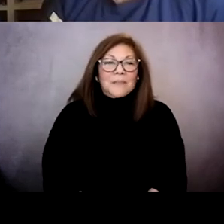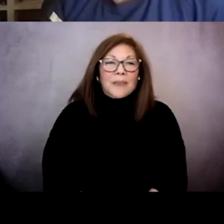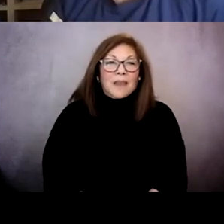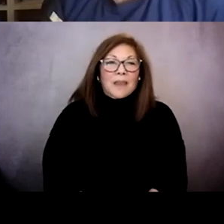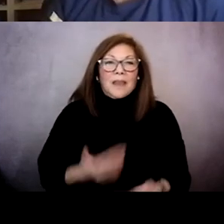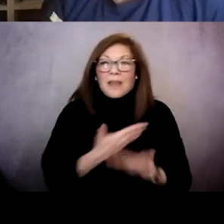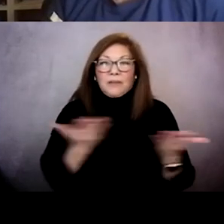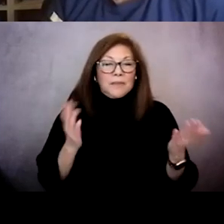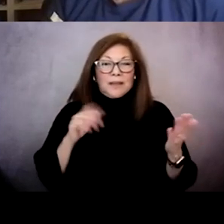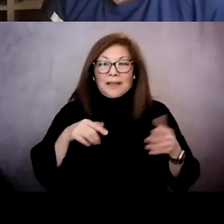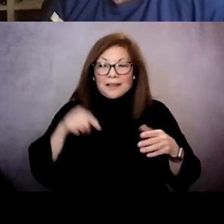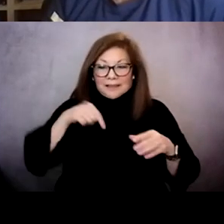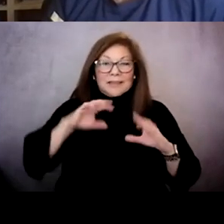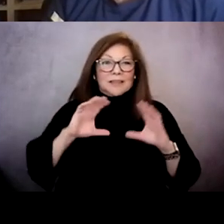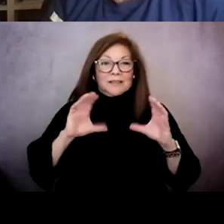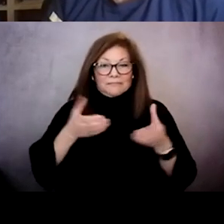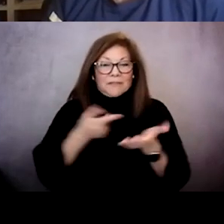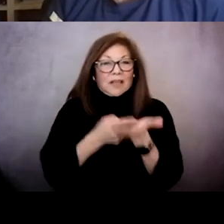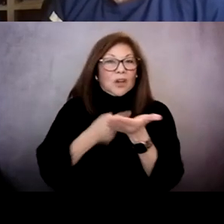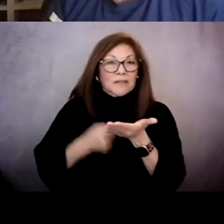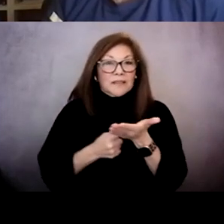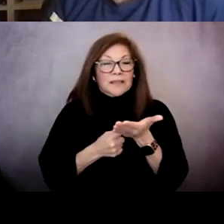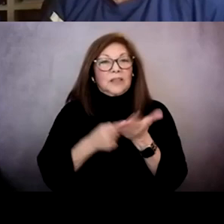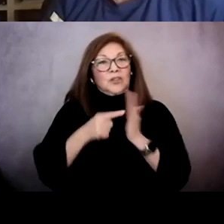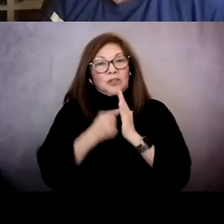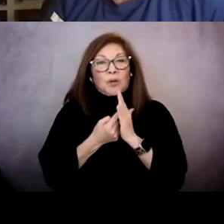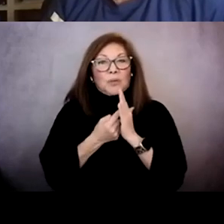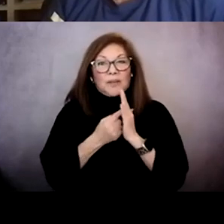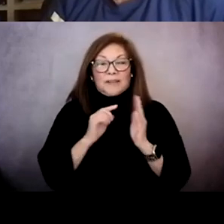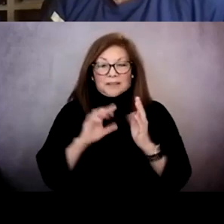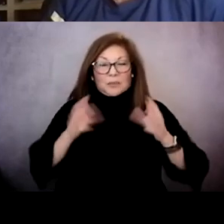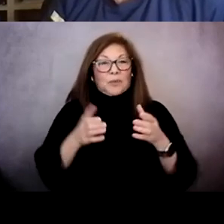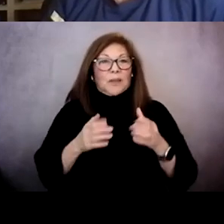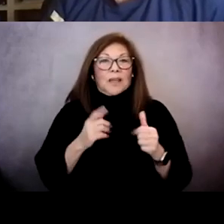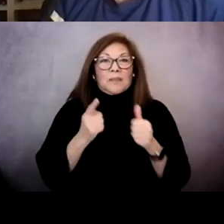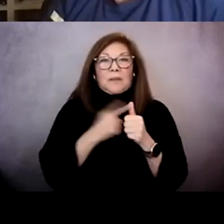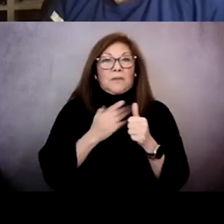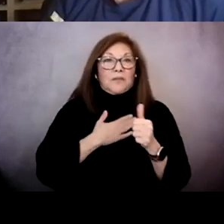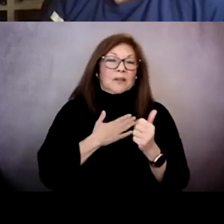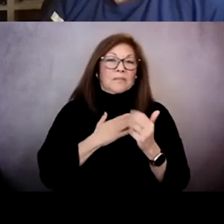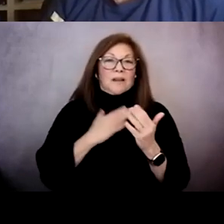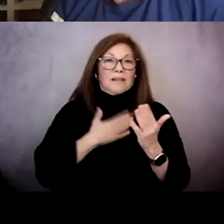Everybody in this conversation. So let's start with all of us here. It would have been the first at my list.